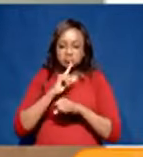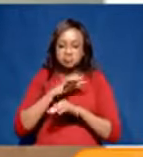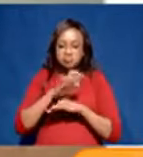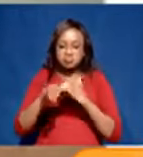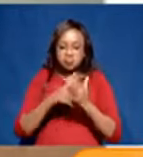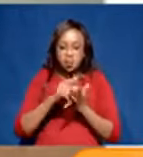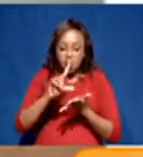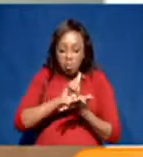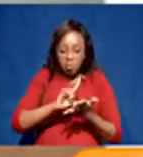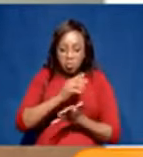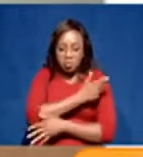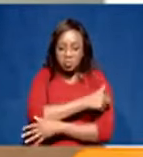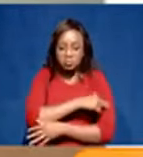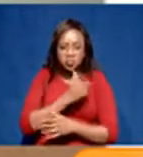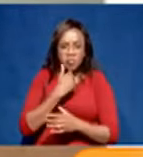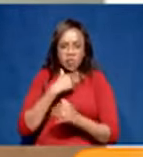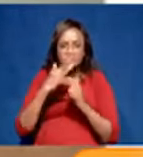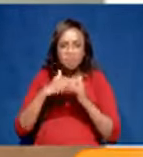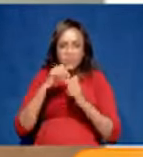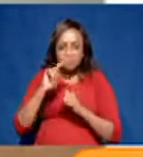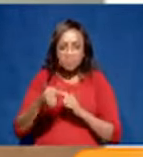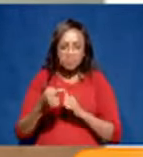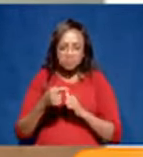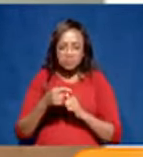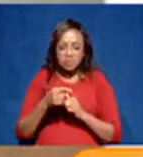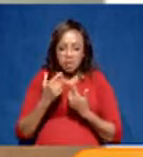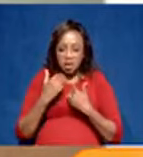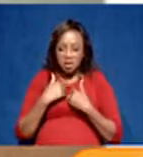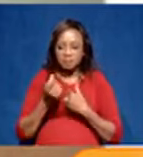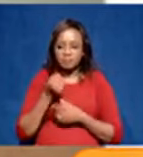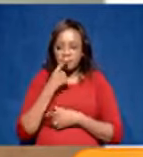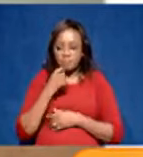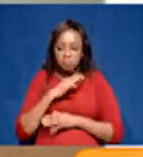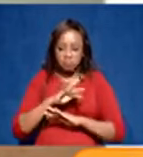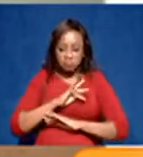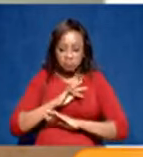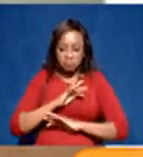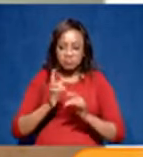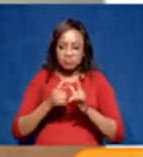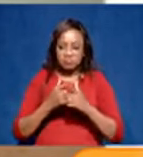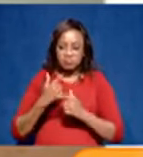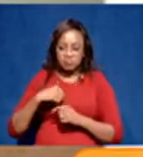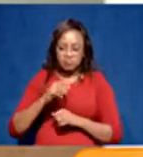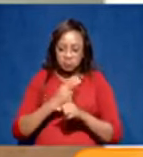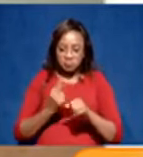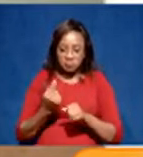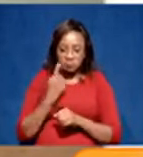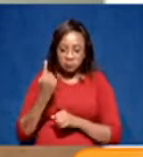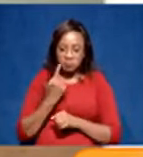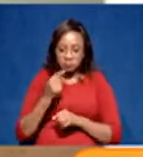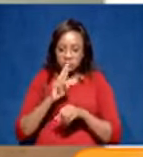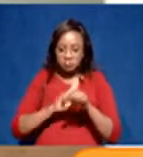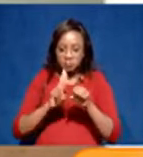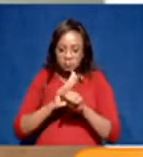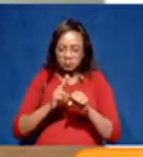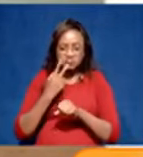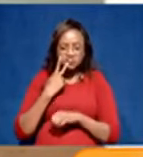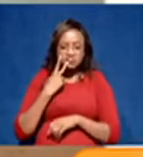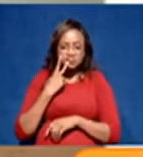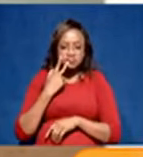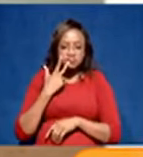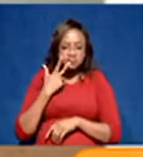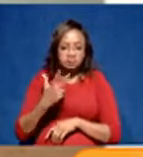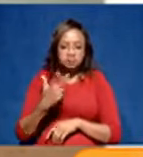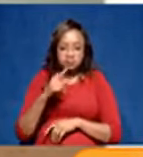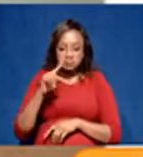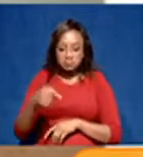have, which we have about 9,000 of them in the country, have drugs, which we need to spend only 300,000 per dispensary, people will be able to get